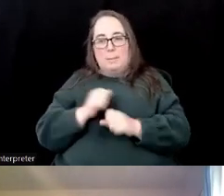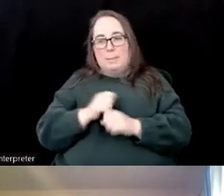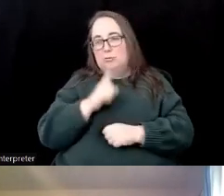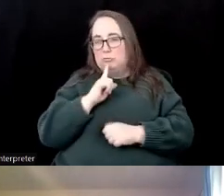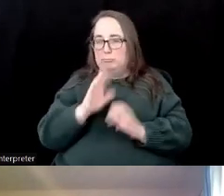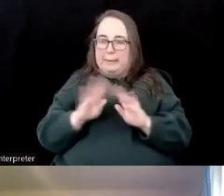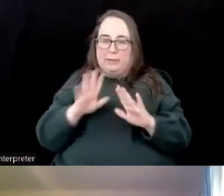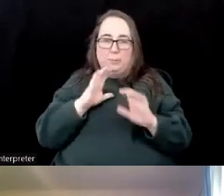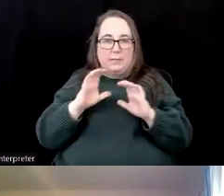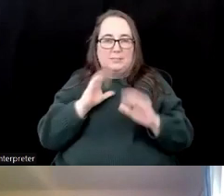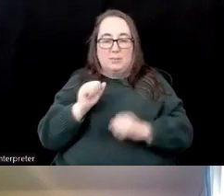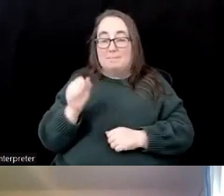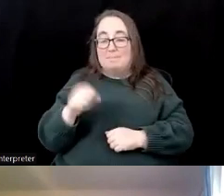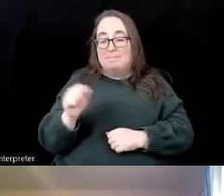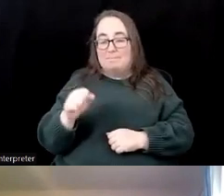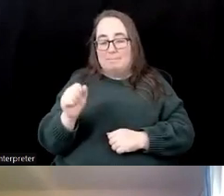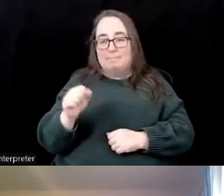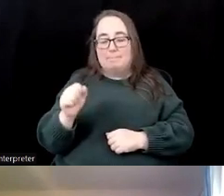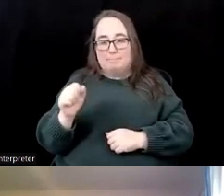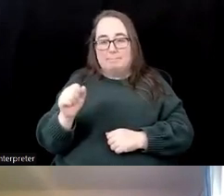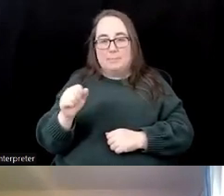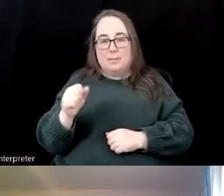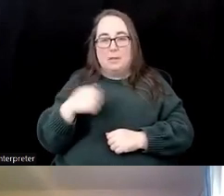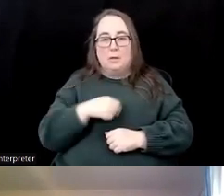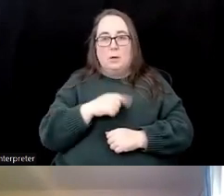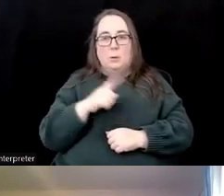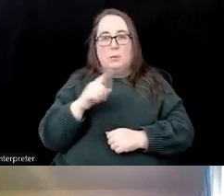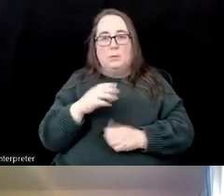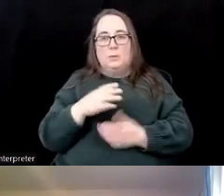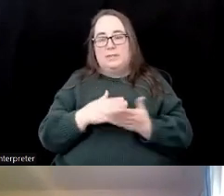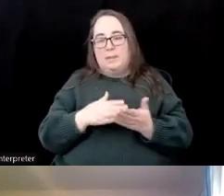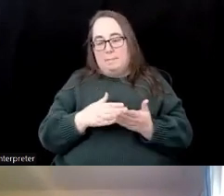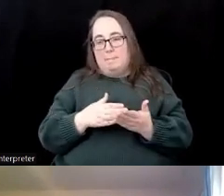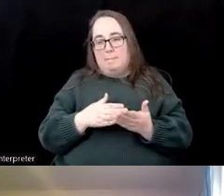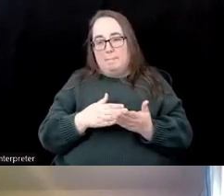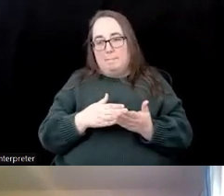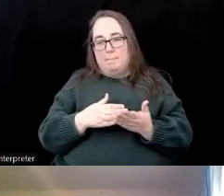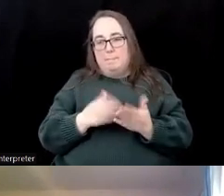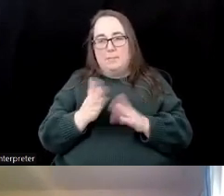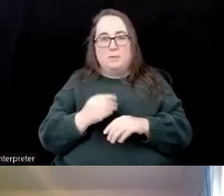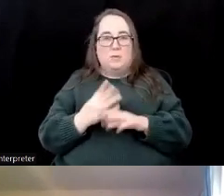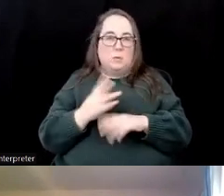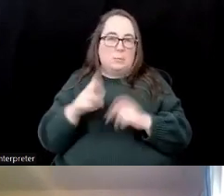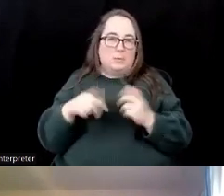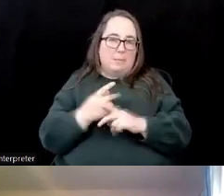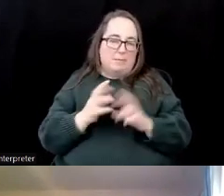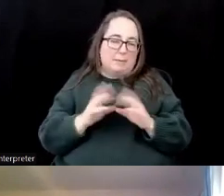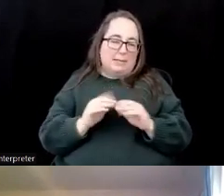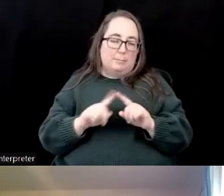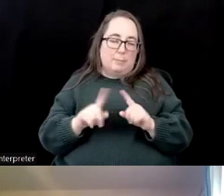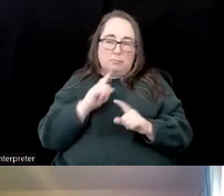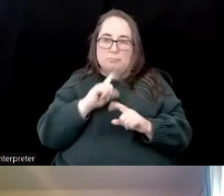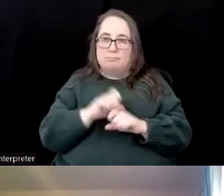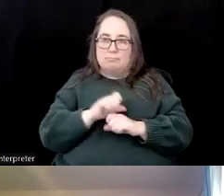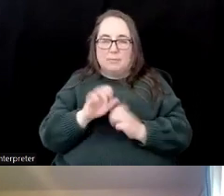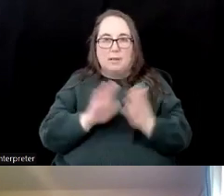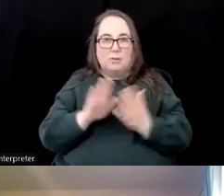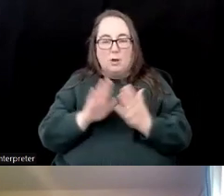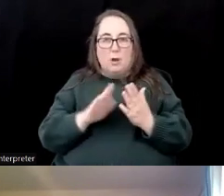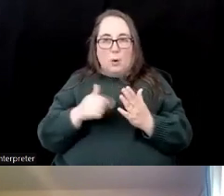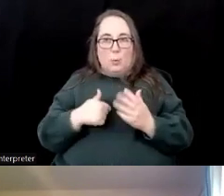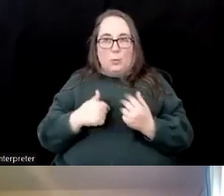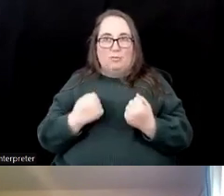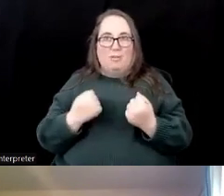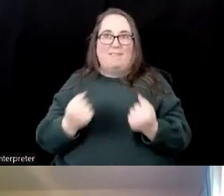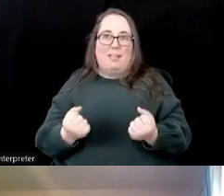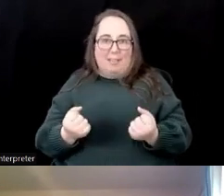So yeah, we do some Zoom type meetings, but we actually put the